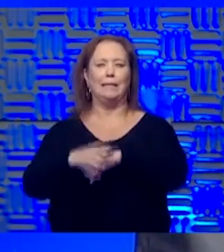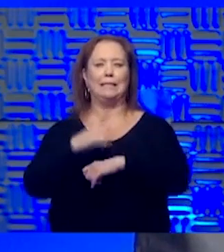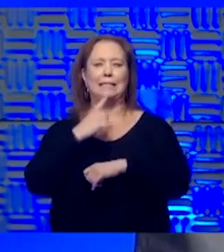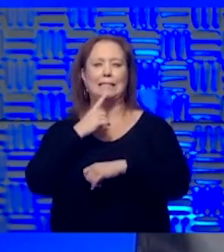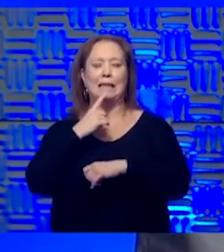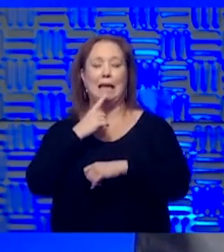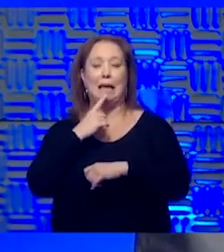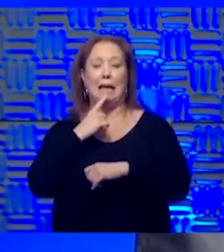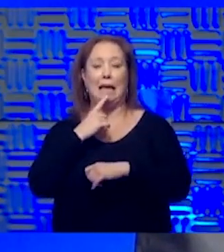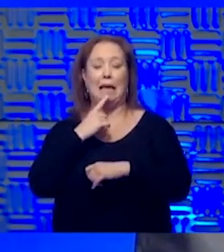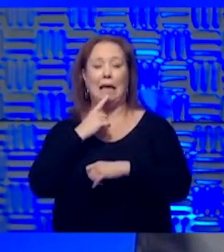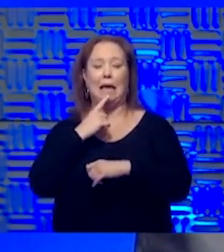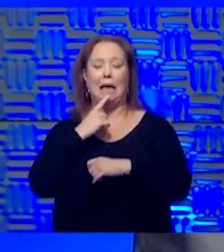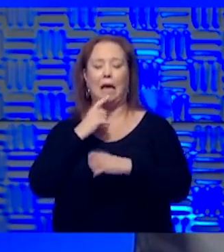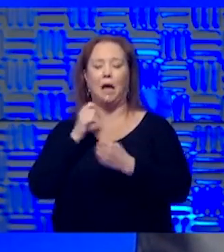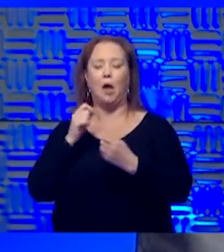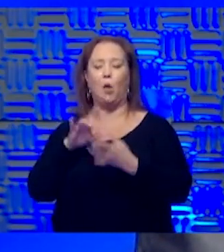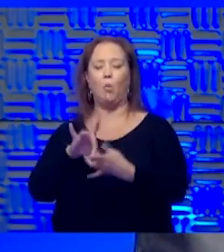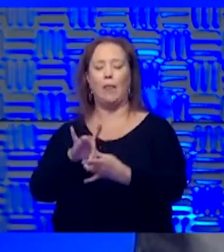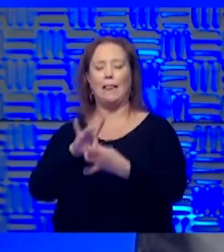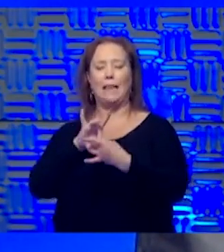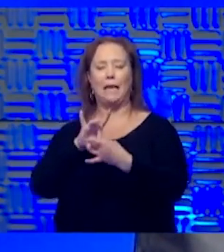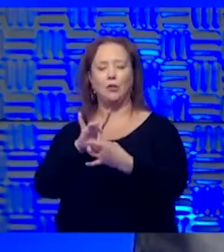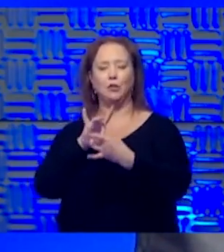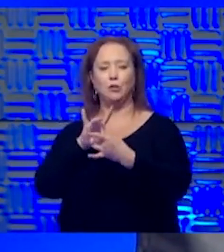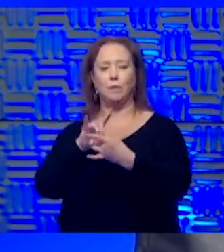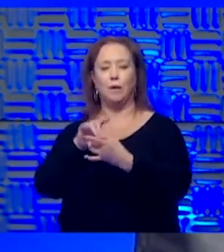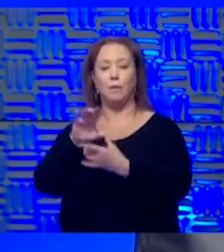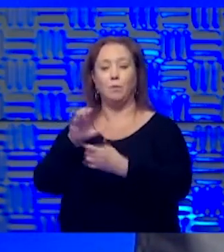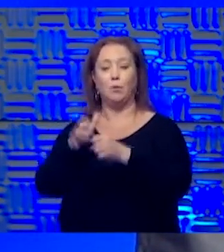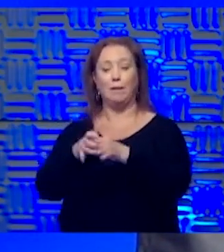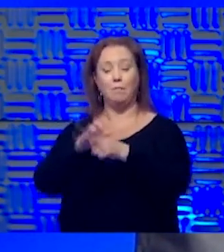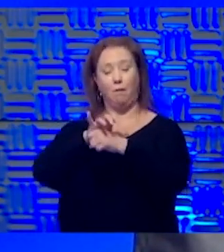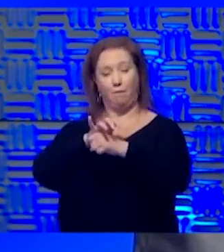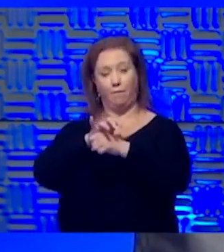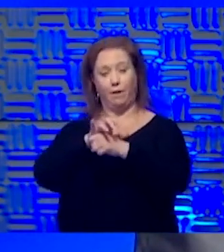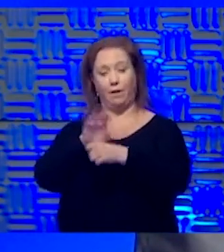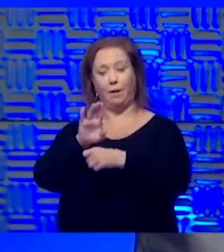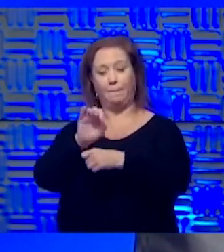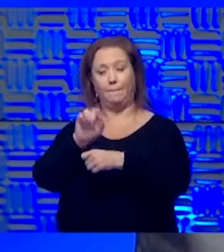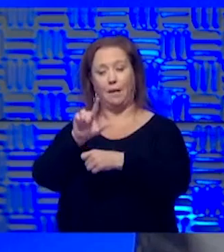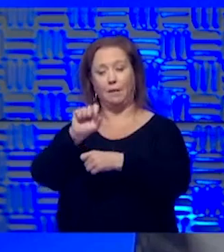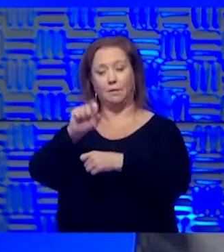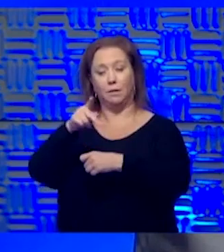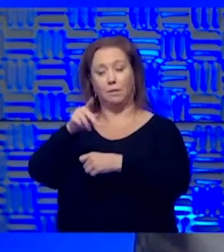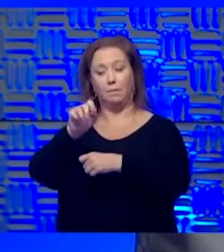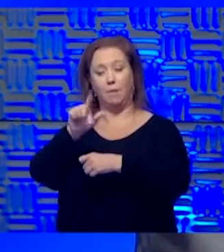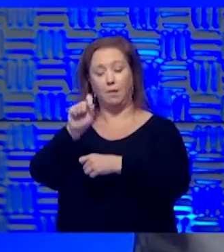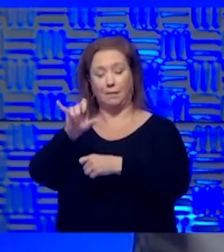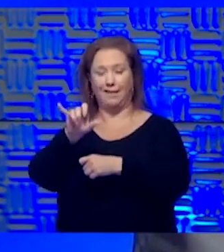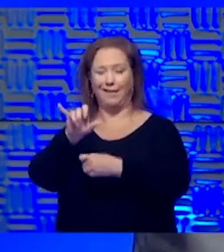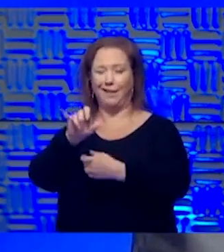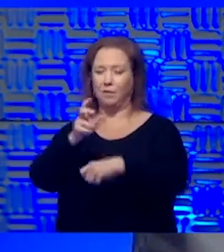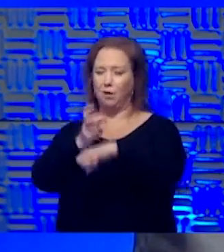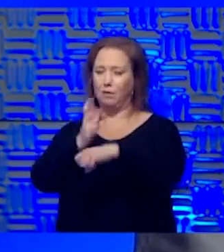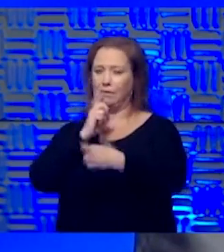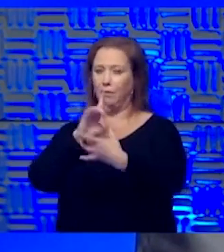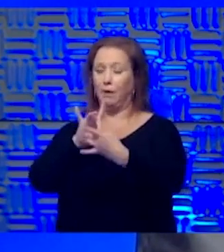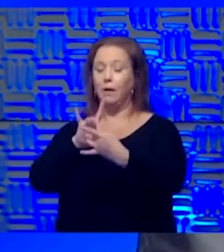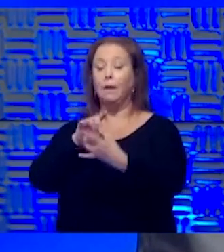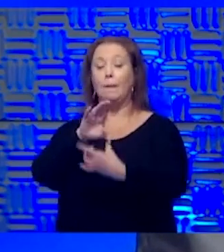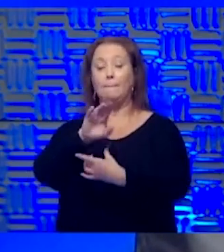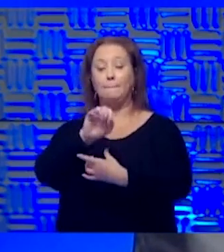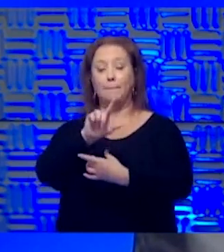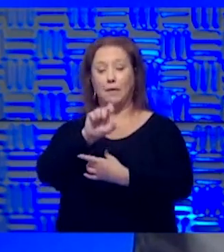that there is a causal relationship between COVID-19 and Bell's palsy. Now, Bell's palsy is caused by